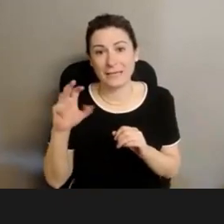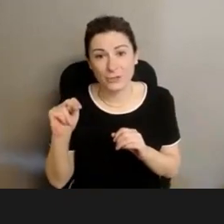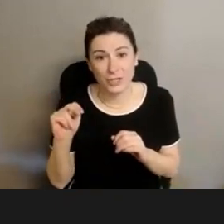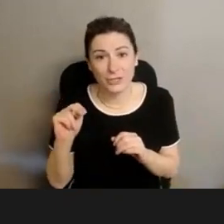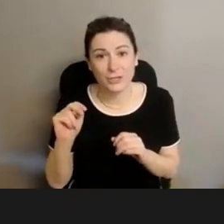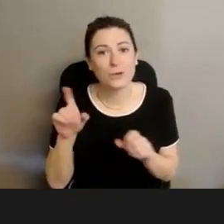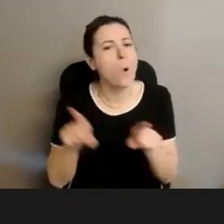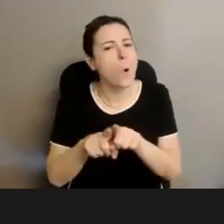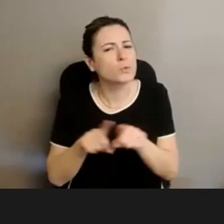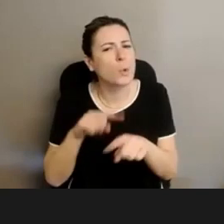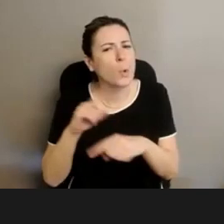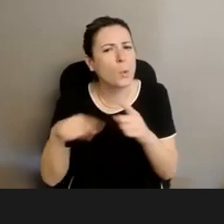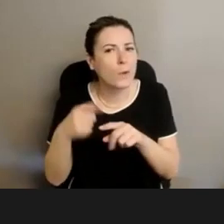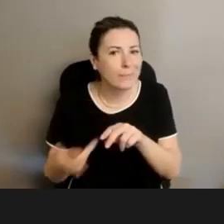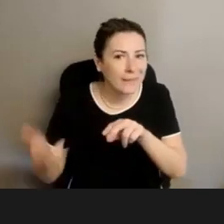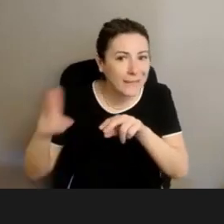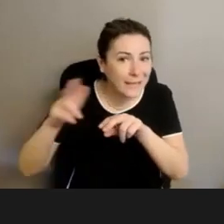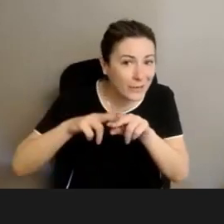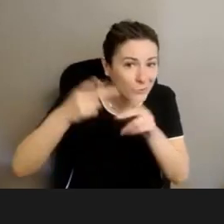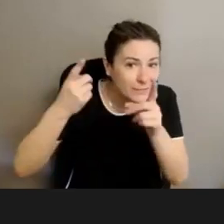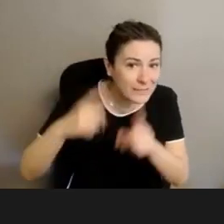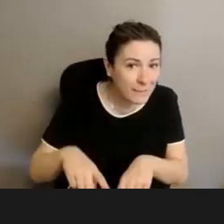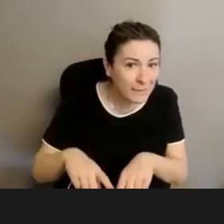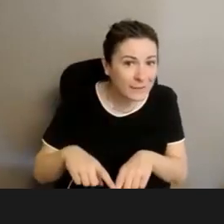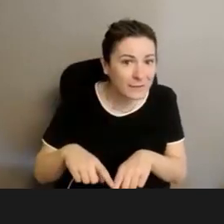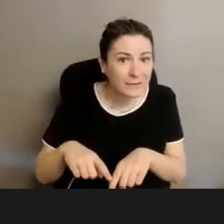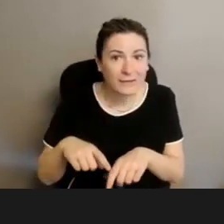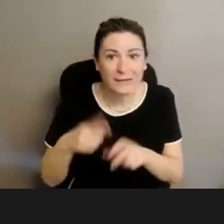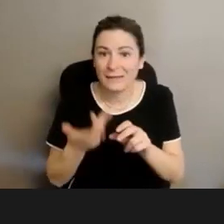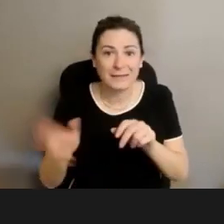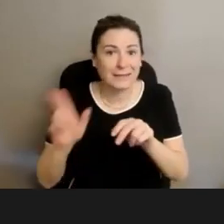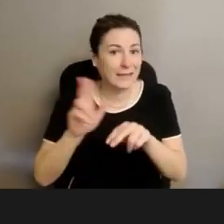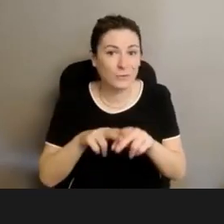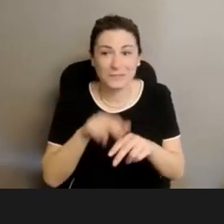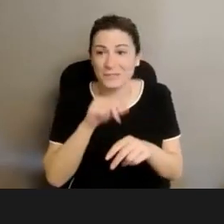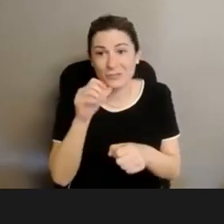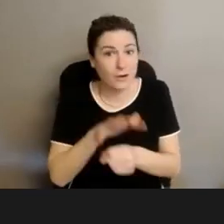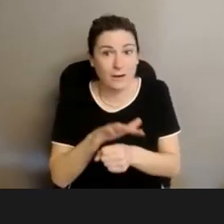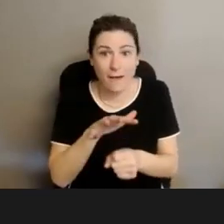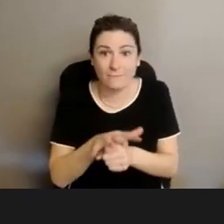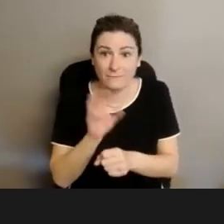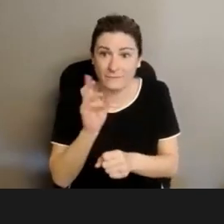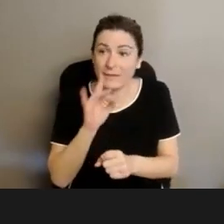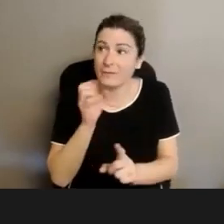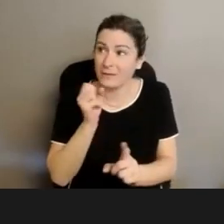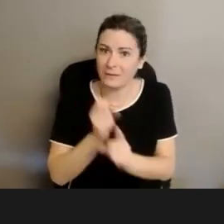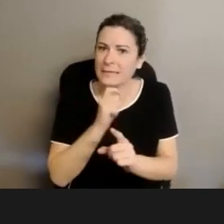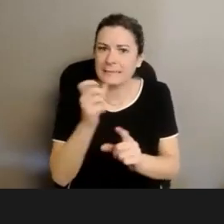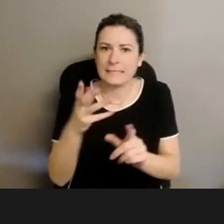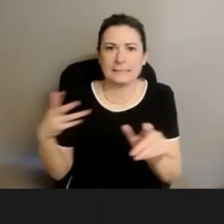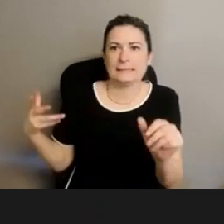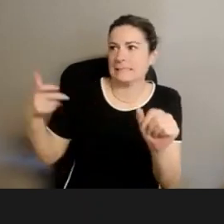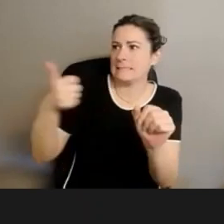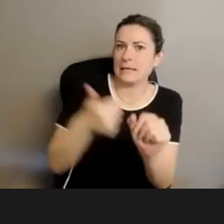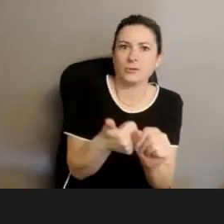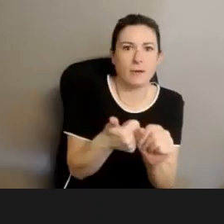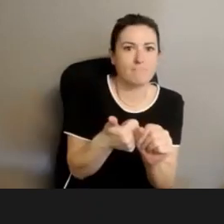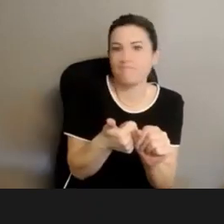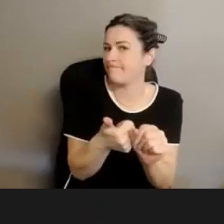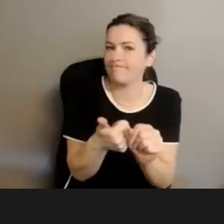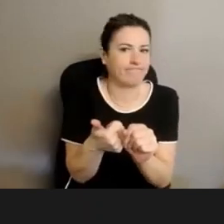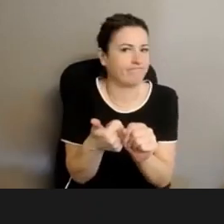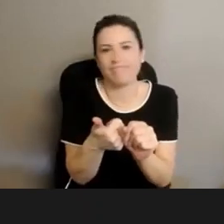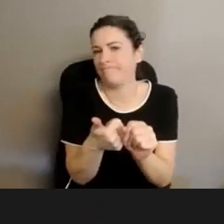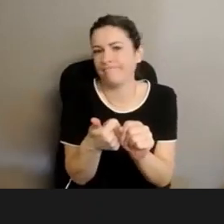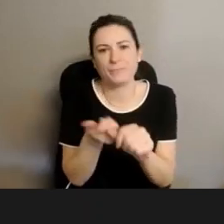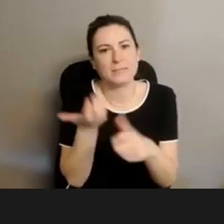that these increases are very significant for those times that they do, which they should be to make up for those times when,